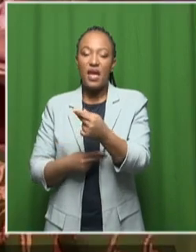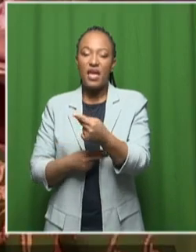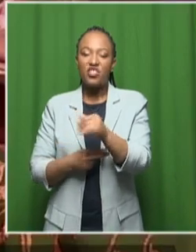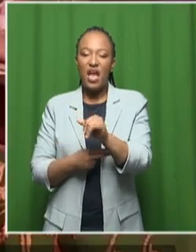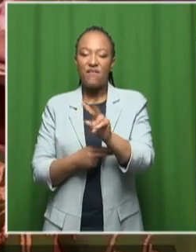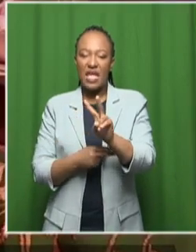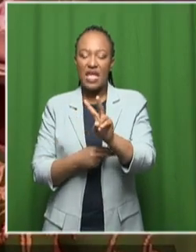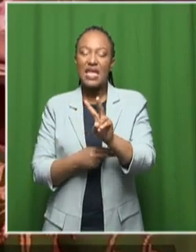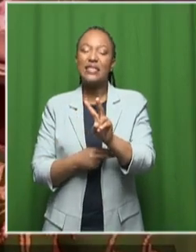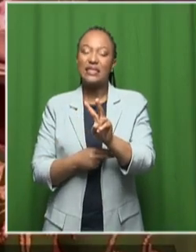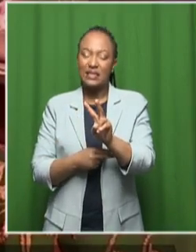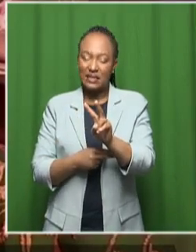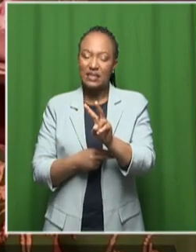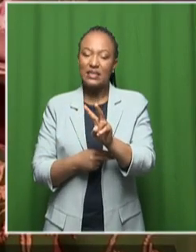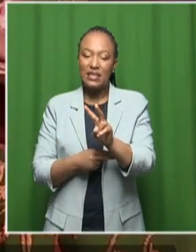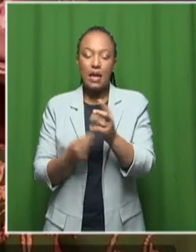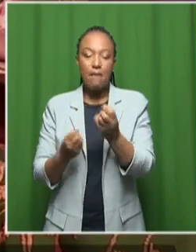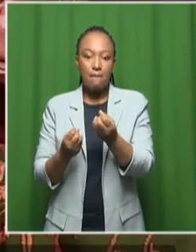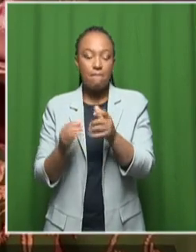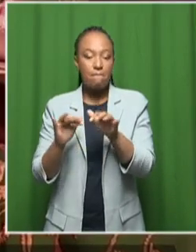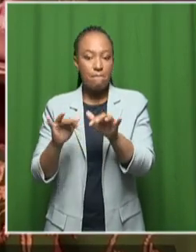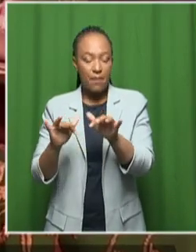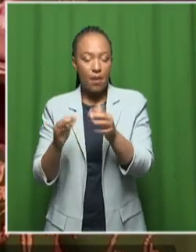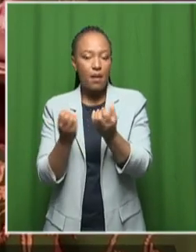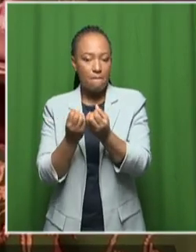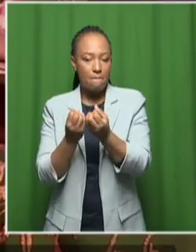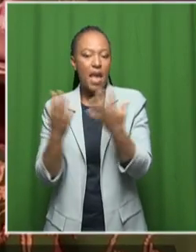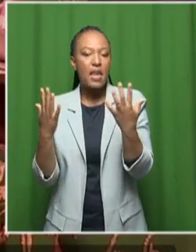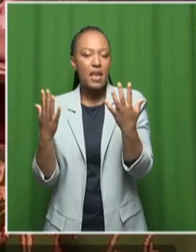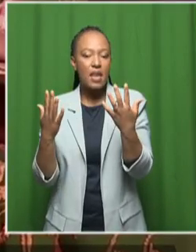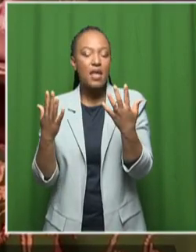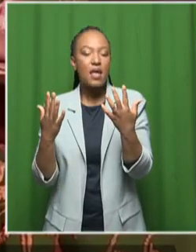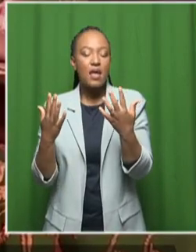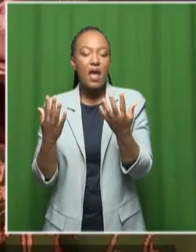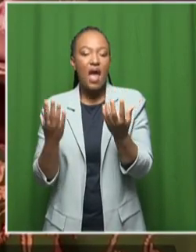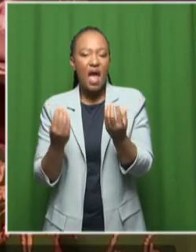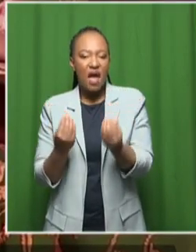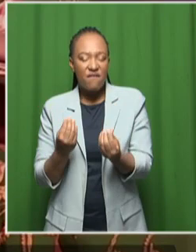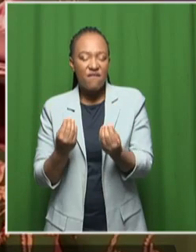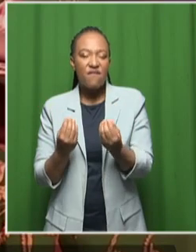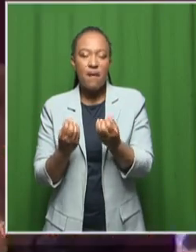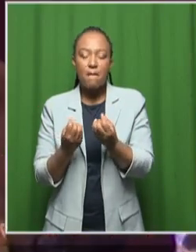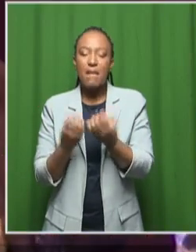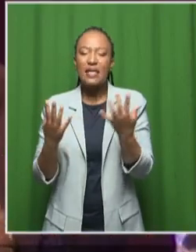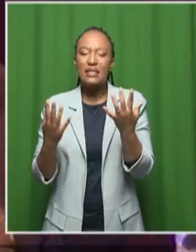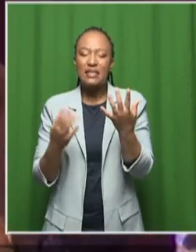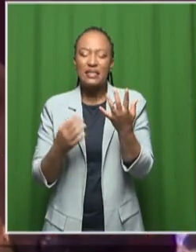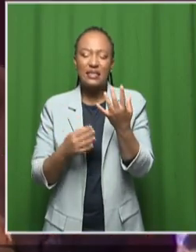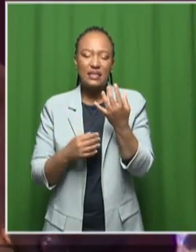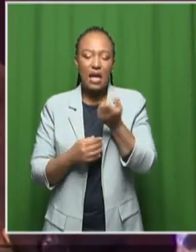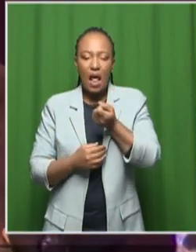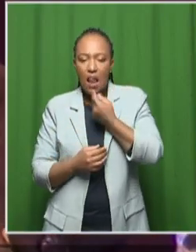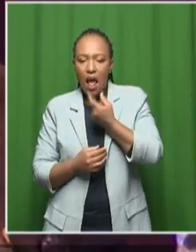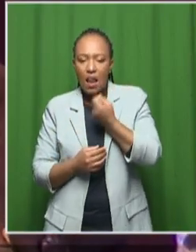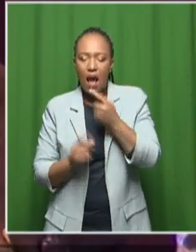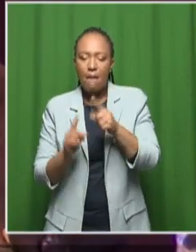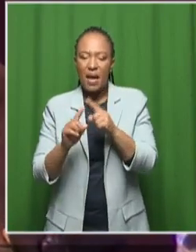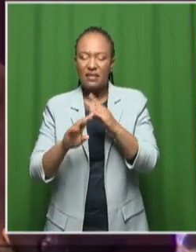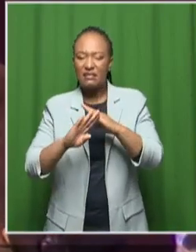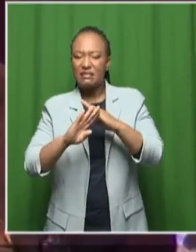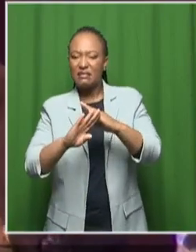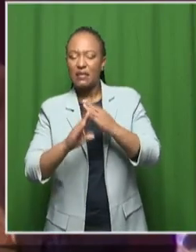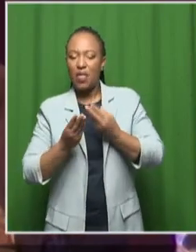co-infection, and a high number of people living with multi-drug resistant TB. Scientists